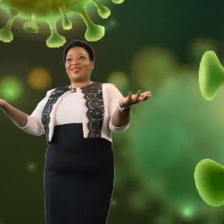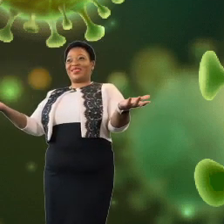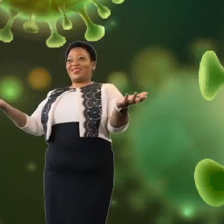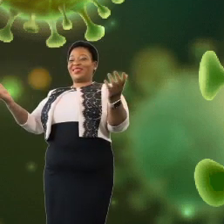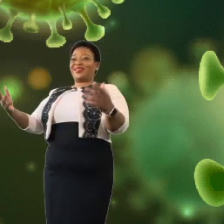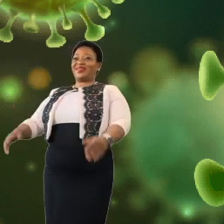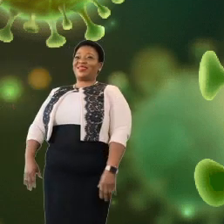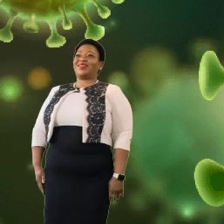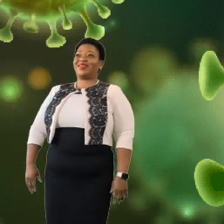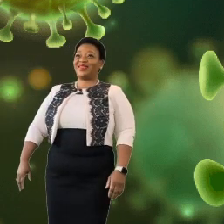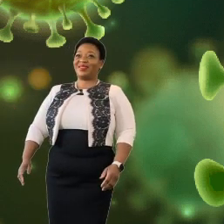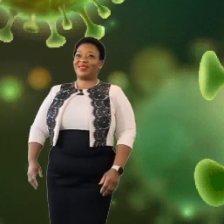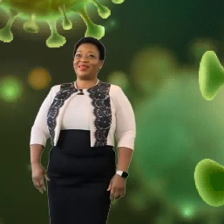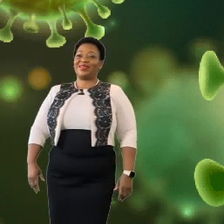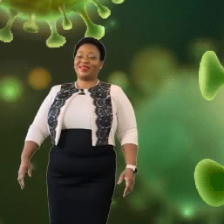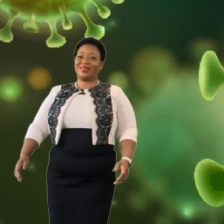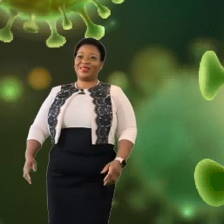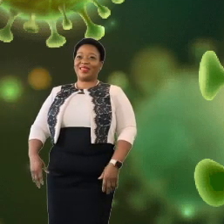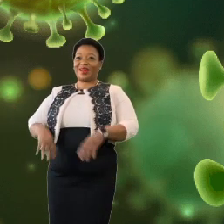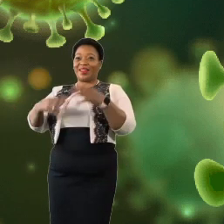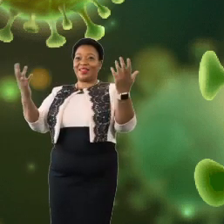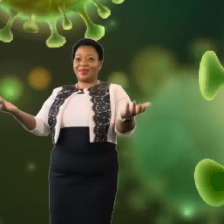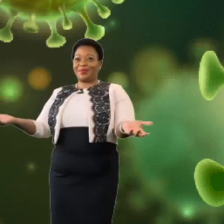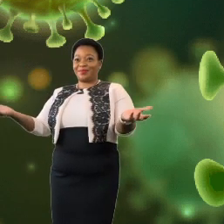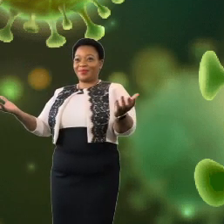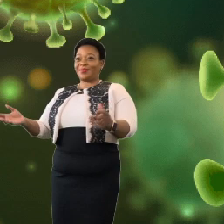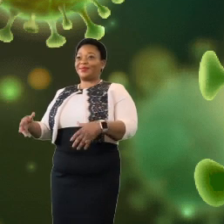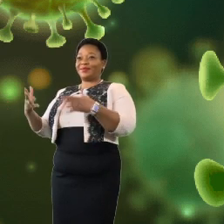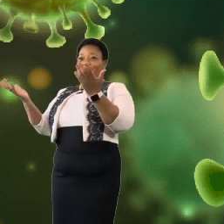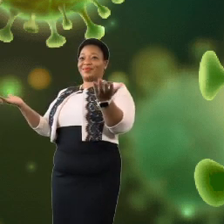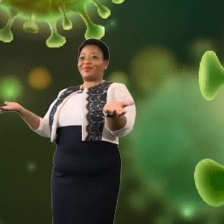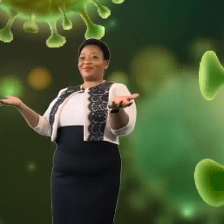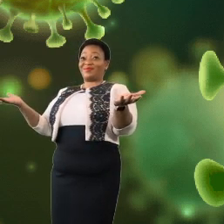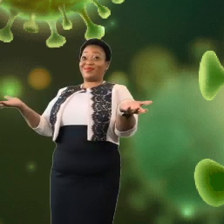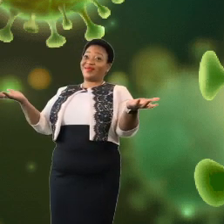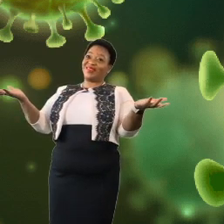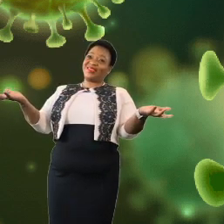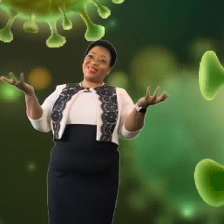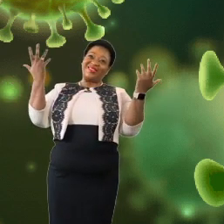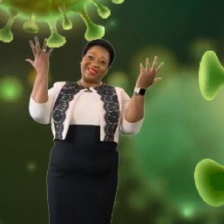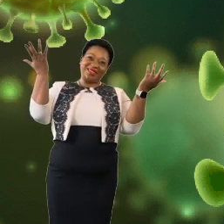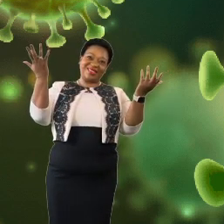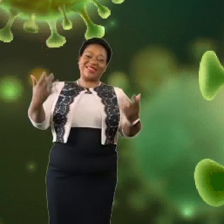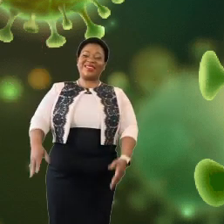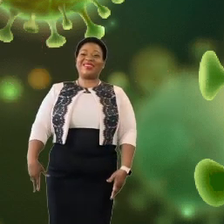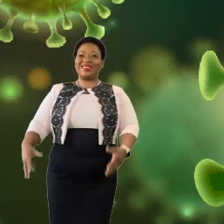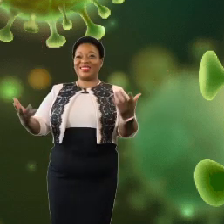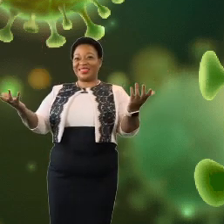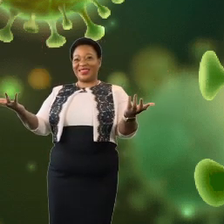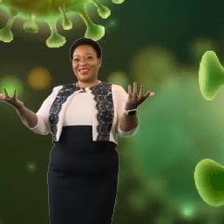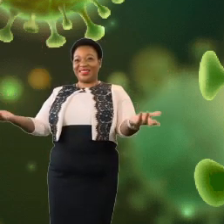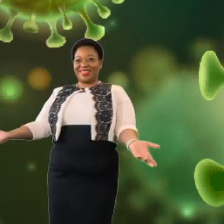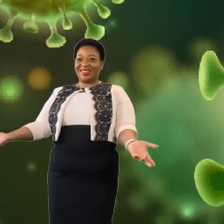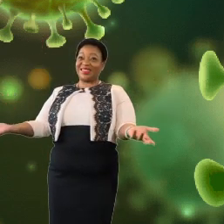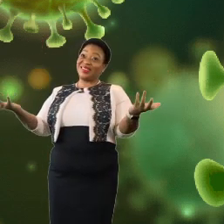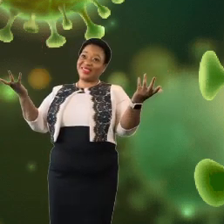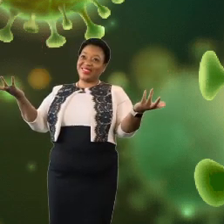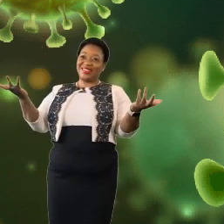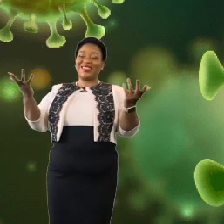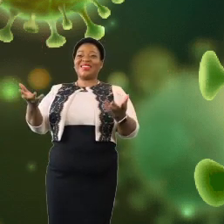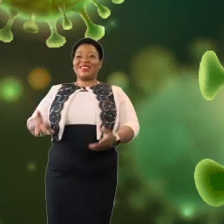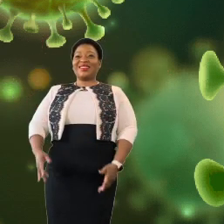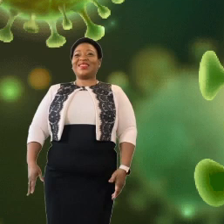think, implement through supply chain management in making sure that we don't become totally bogged down in